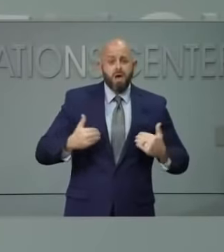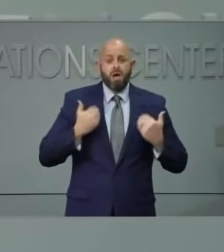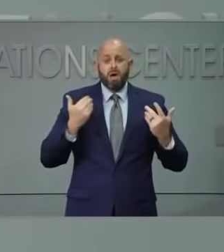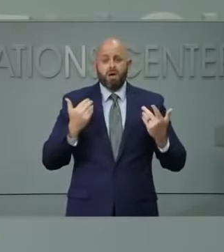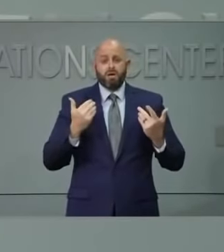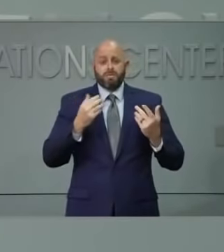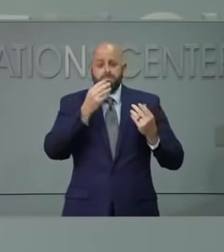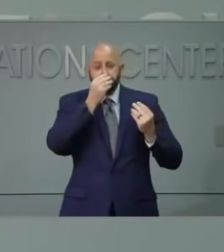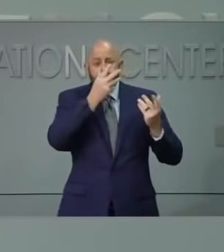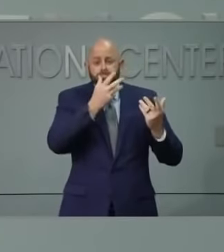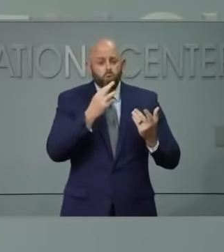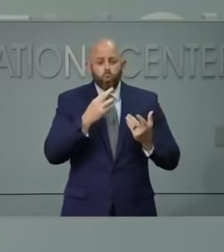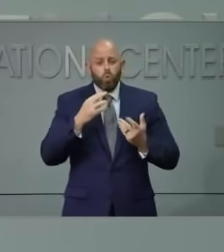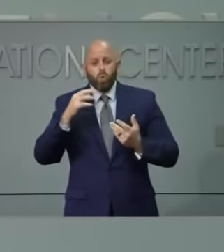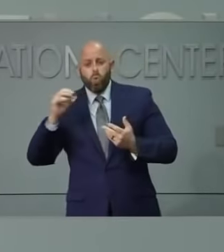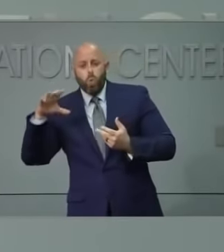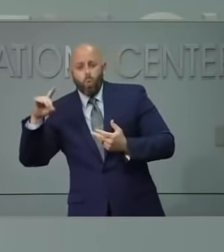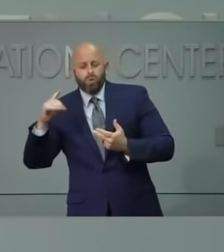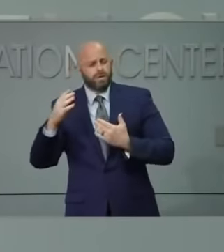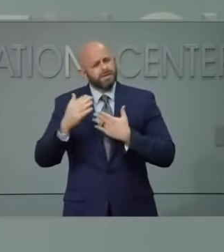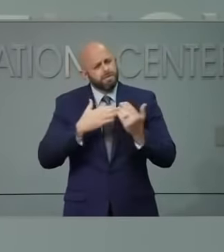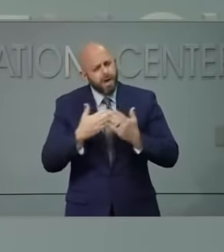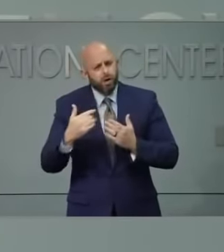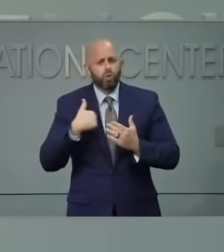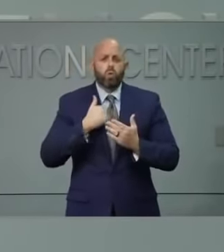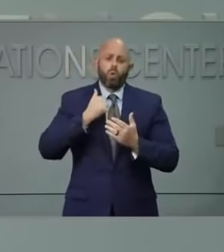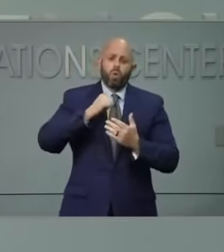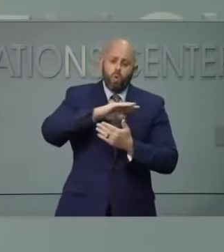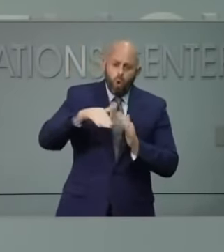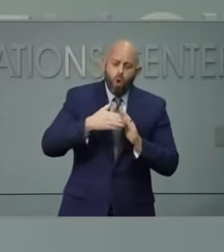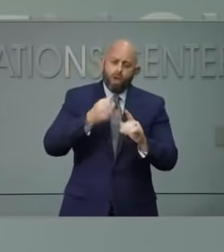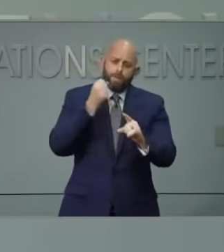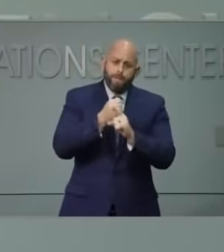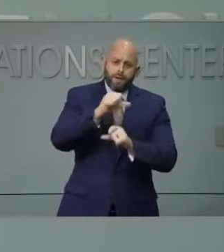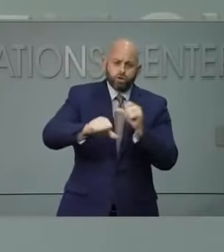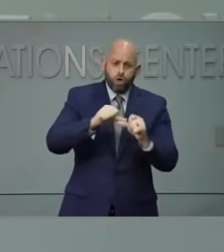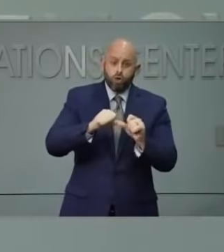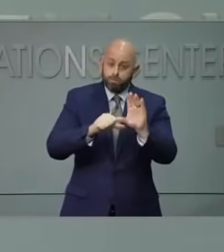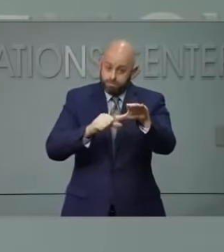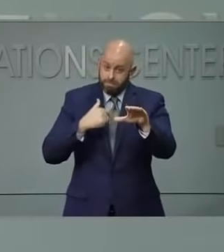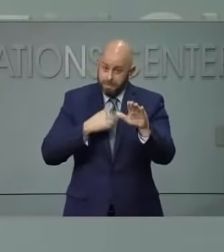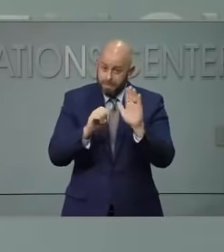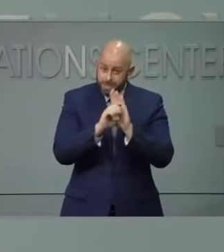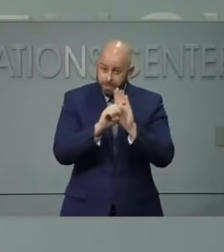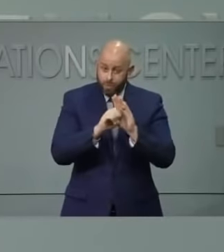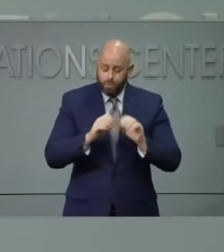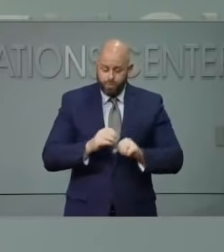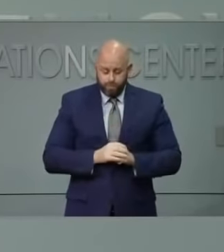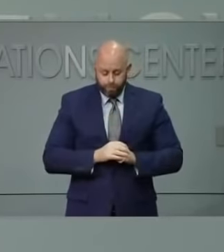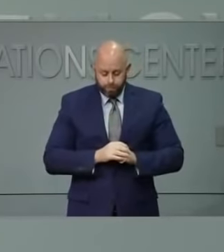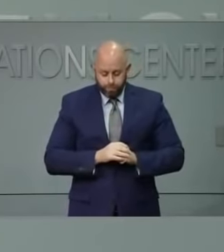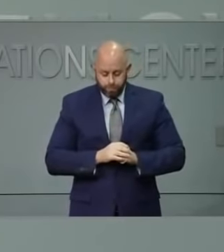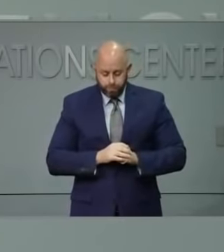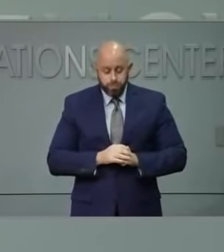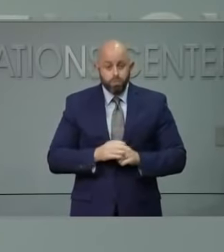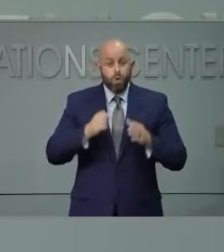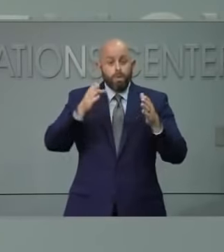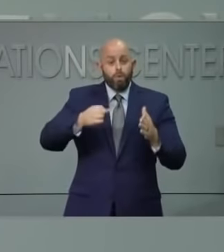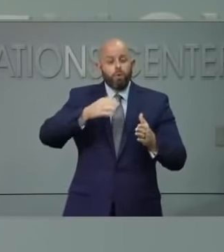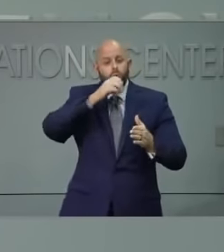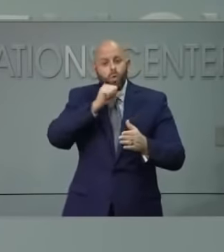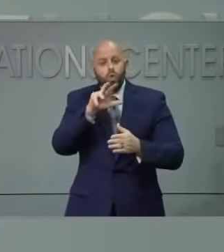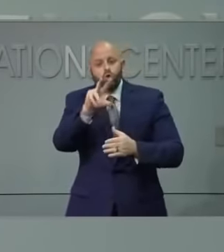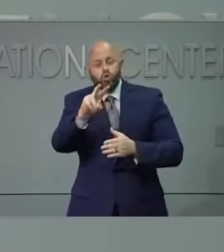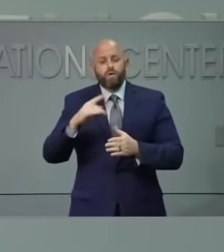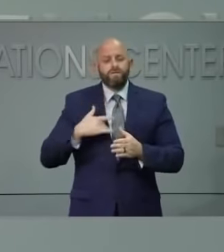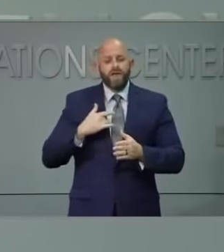country. We all impact each other. Let me give you a very concrete example. Someone who's 32 may feel like they're